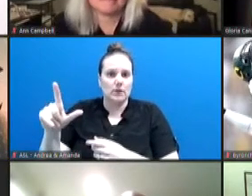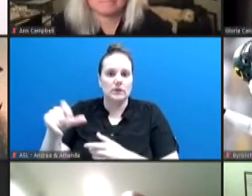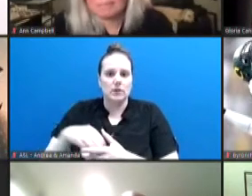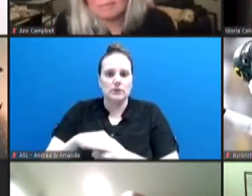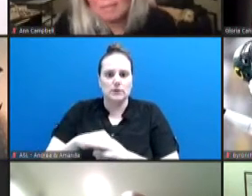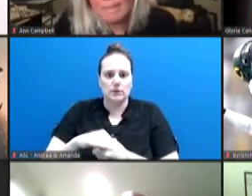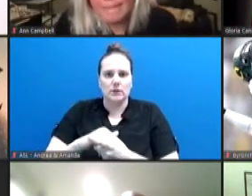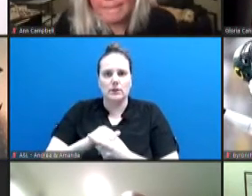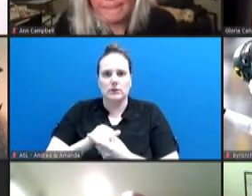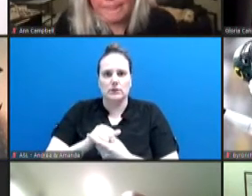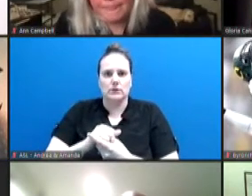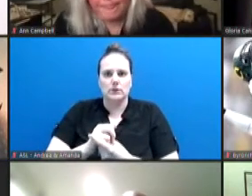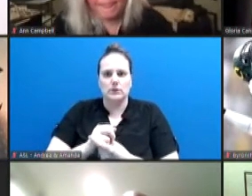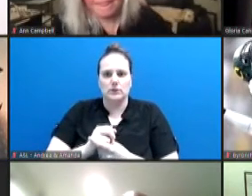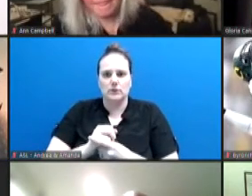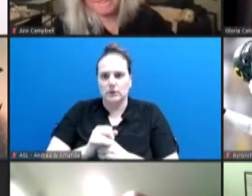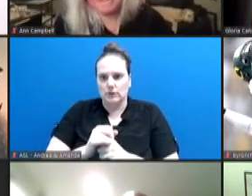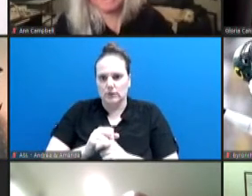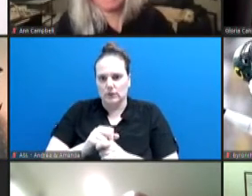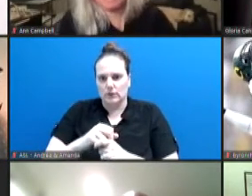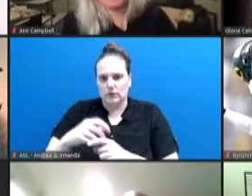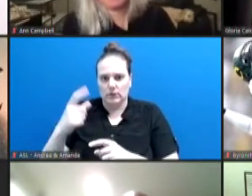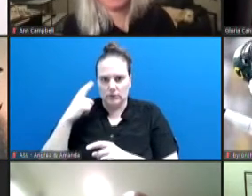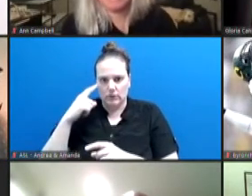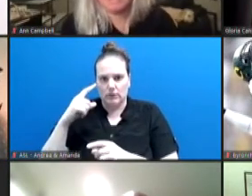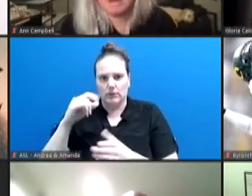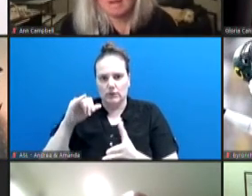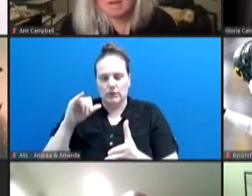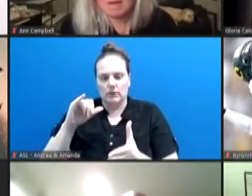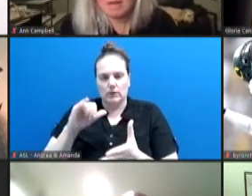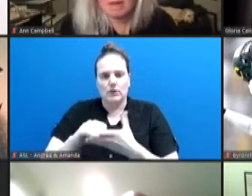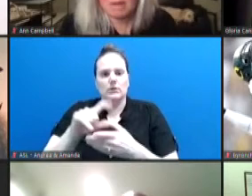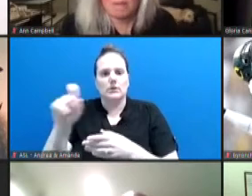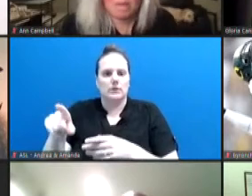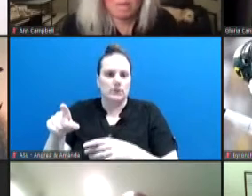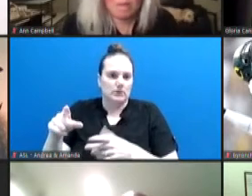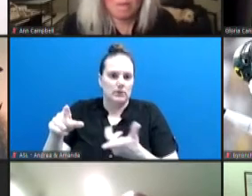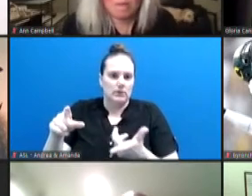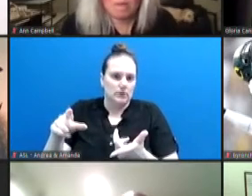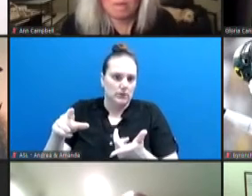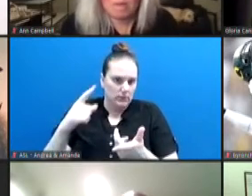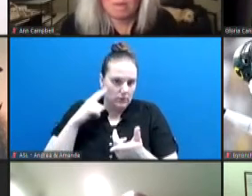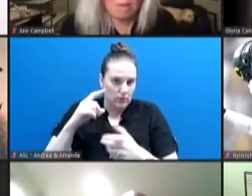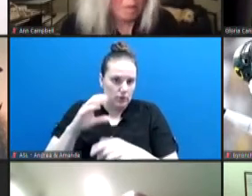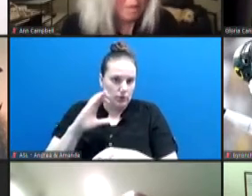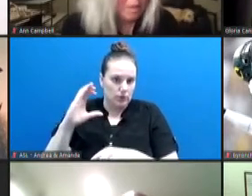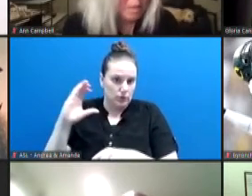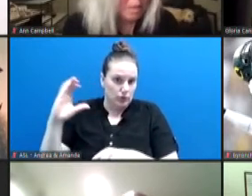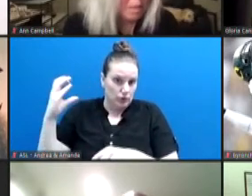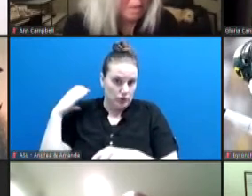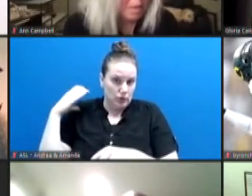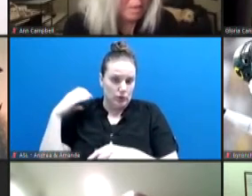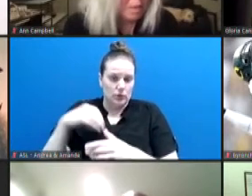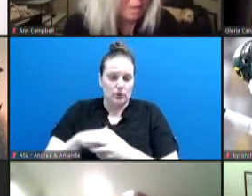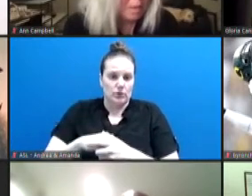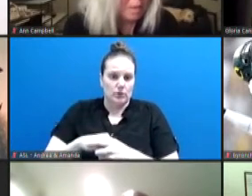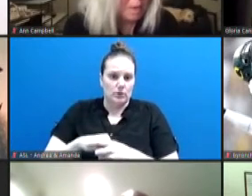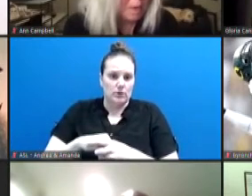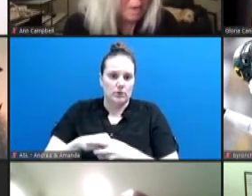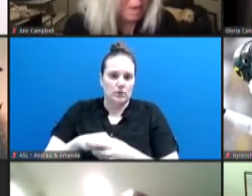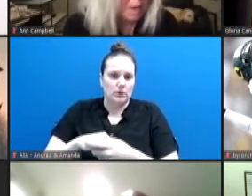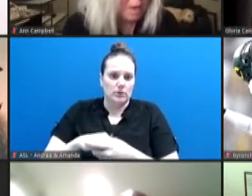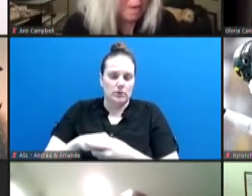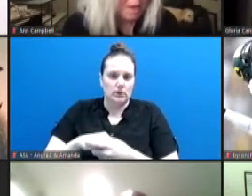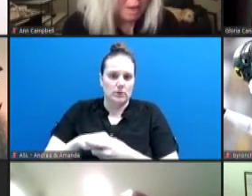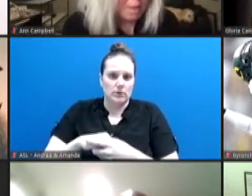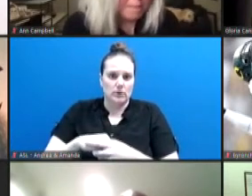Yes, I also have a question for the chief. There was an article in the Oregonian recently